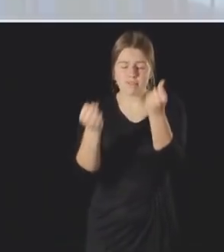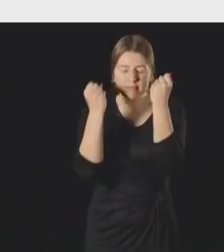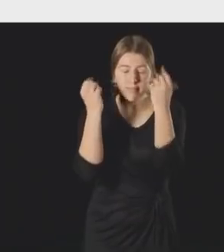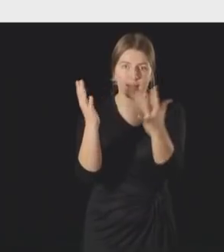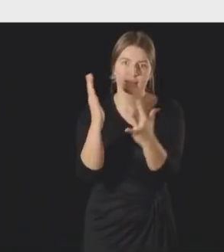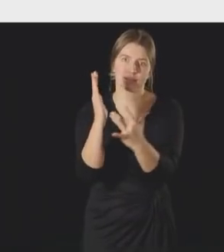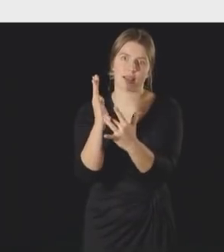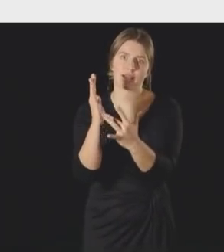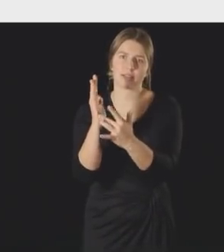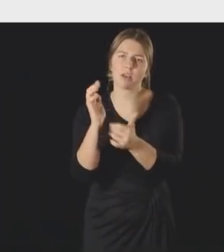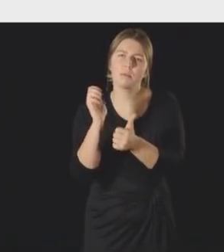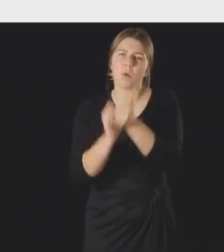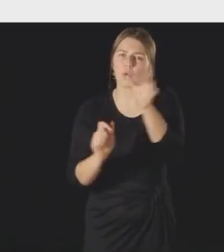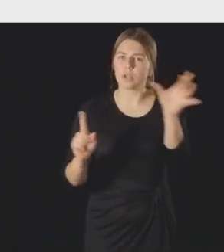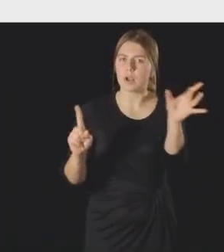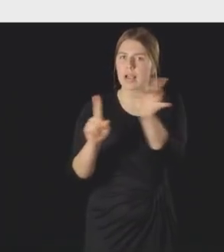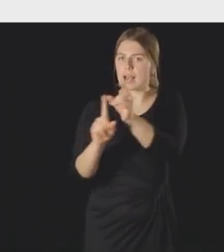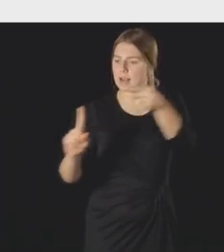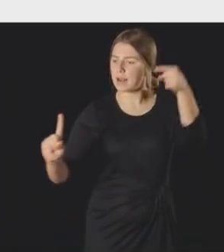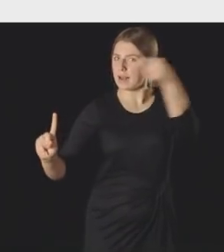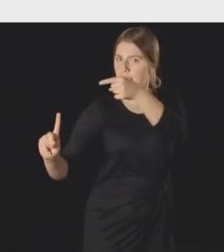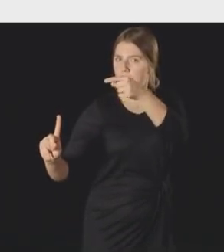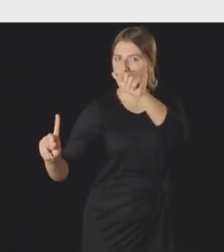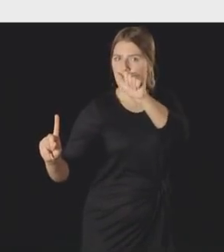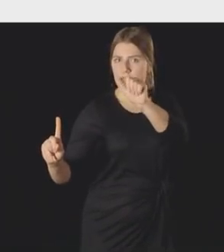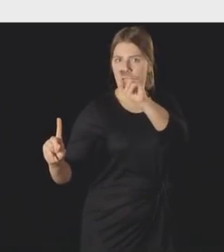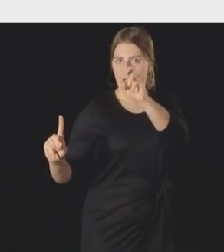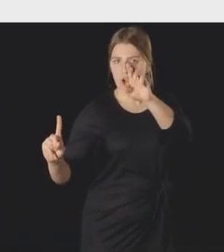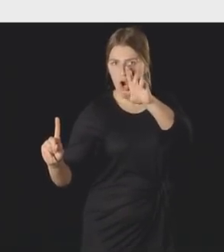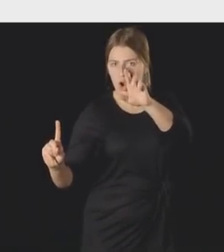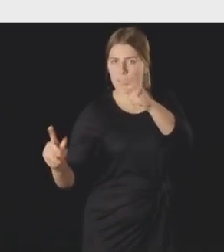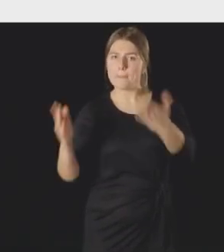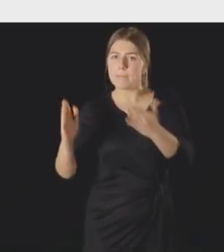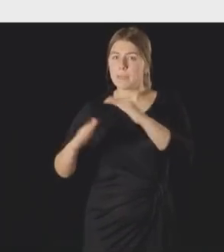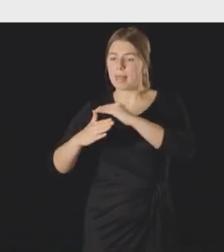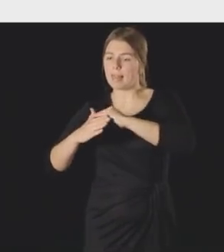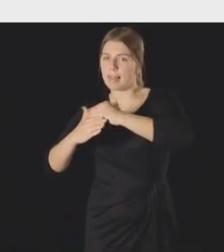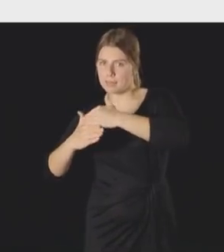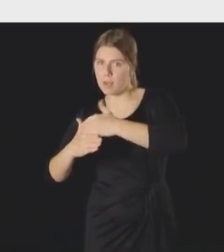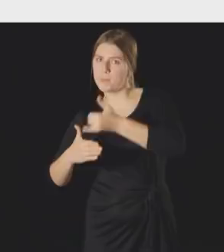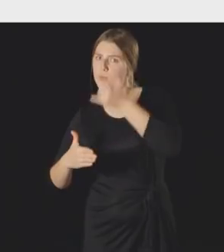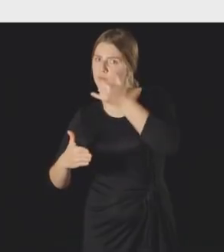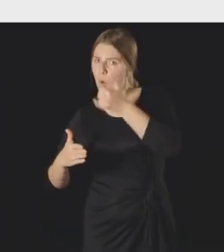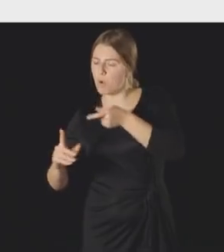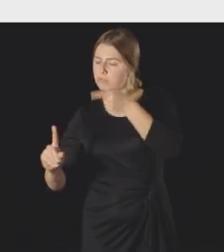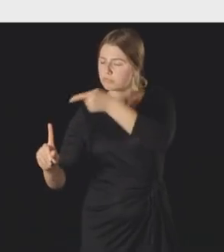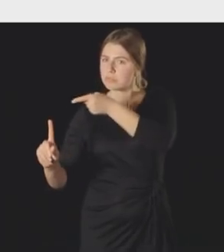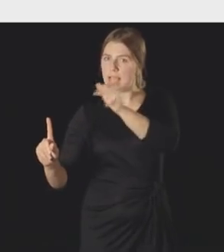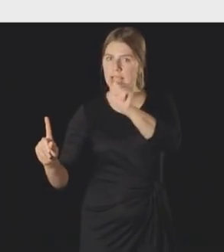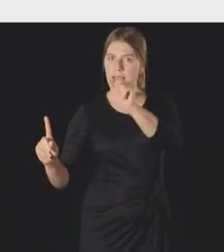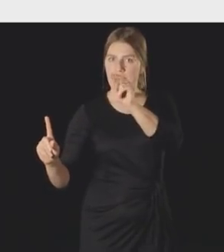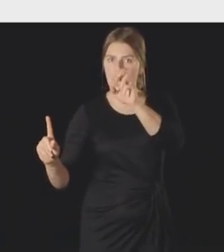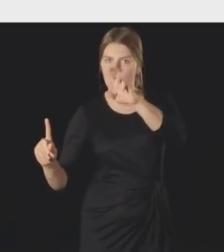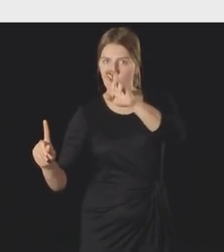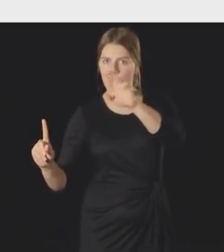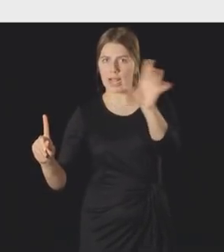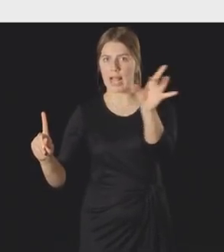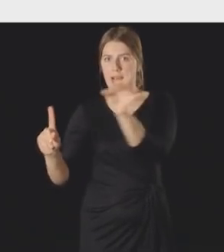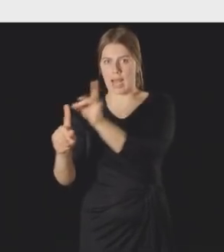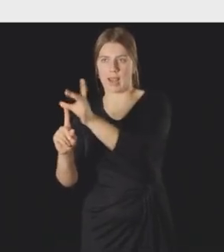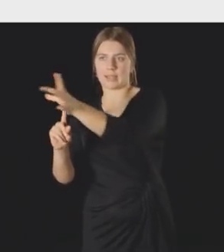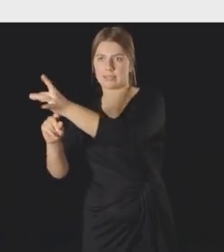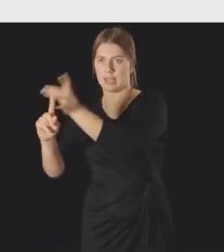are connected back to a central device, like a smartphone or a laptop, that we're going to call the anchor device.